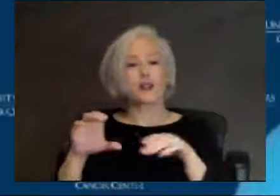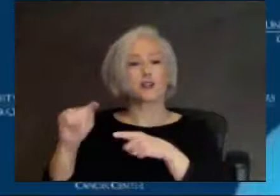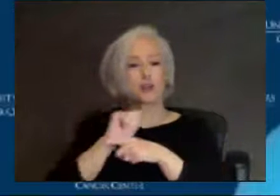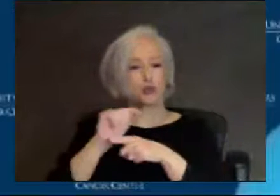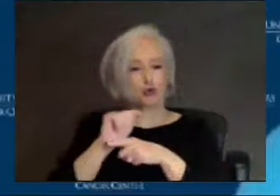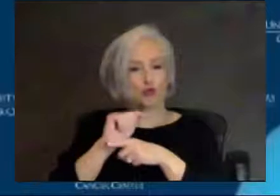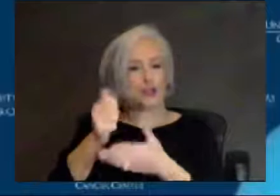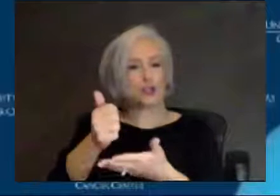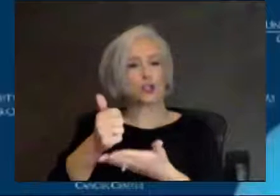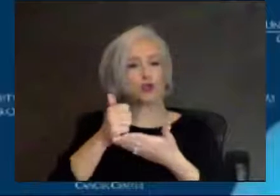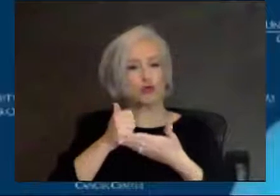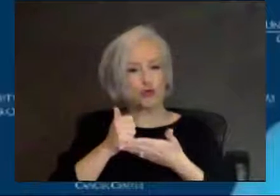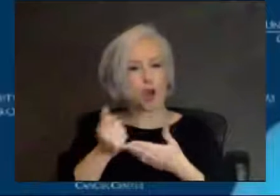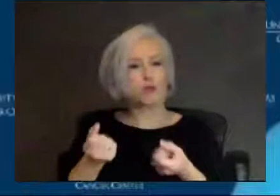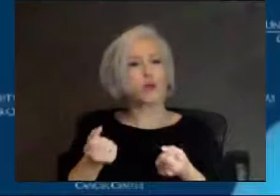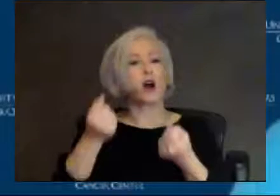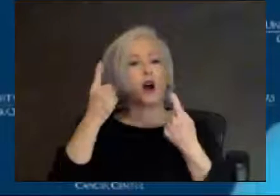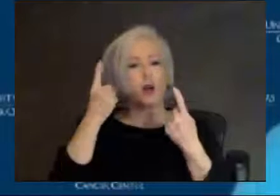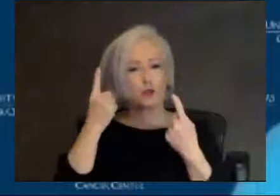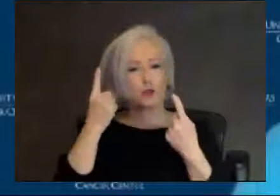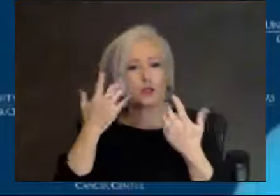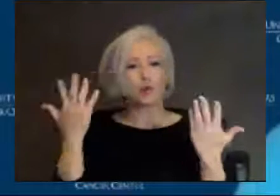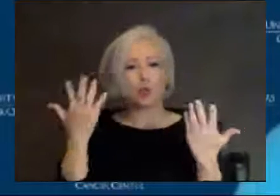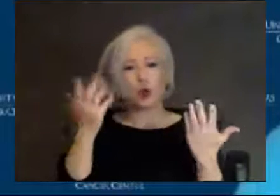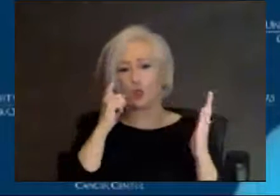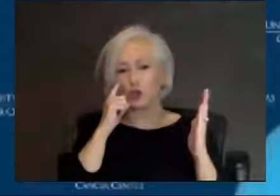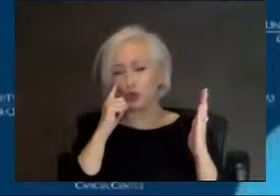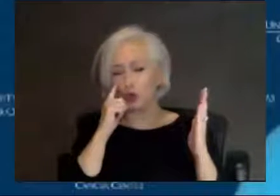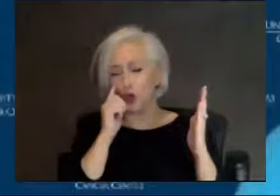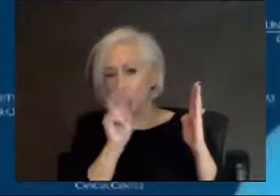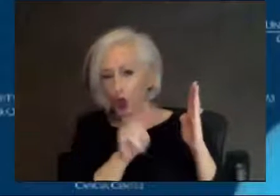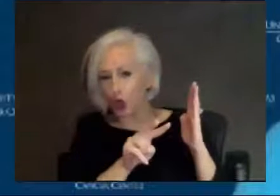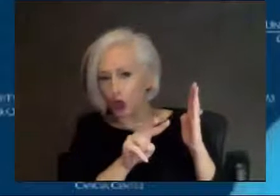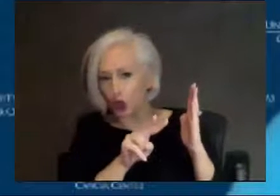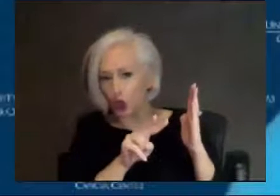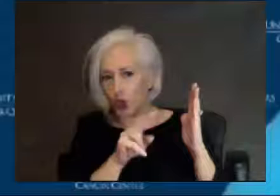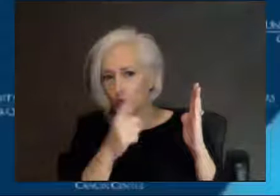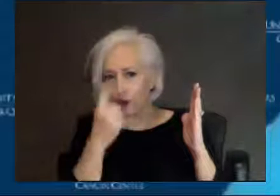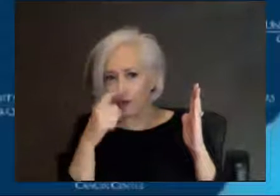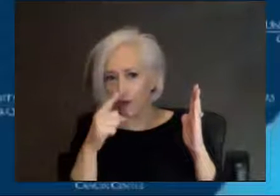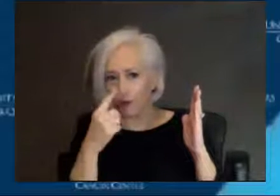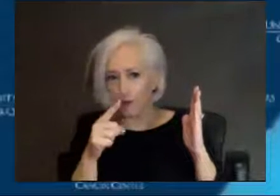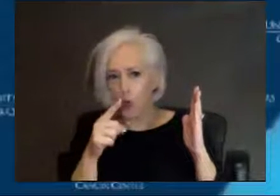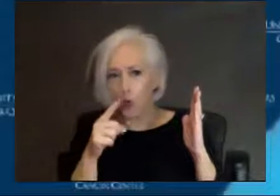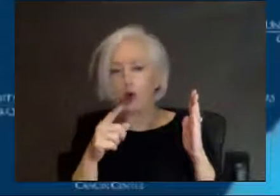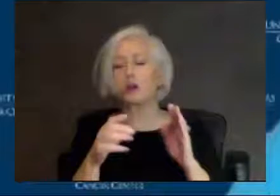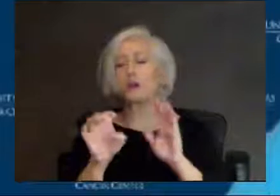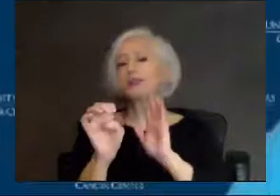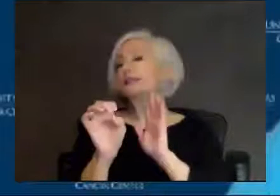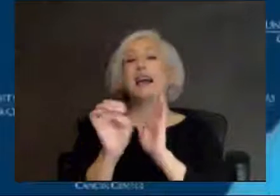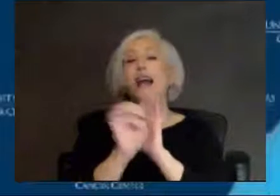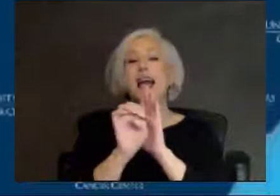look for, certain things to, like for example, we want to make sure that the